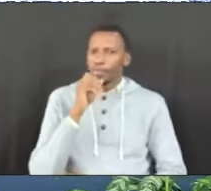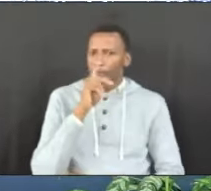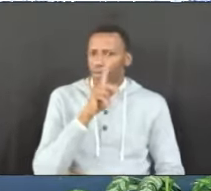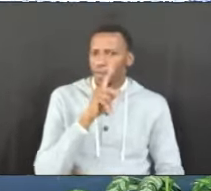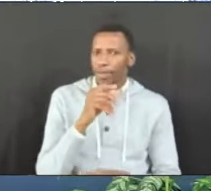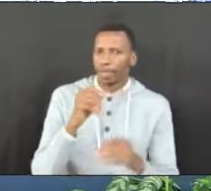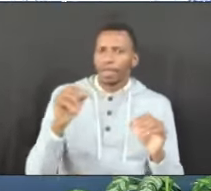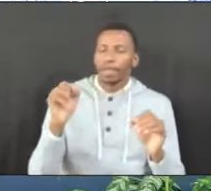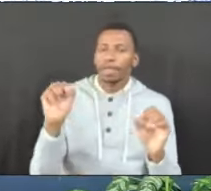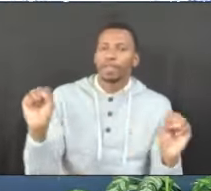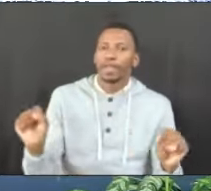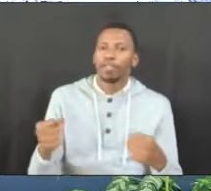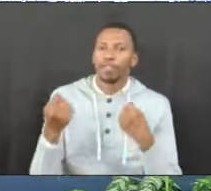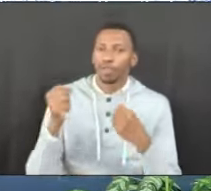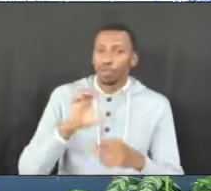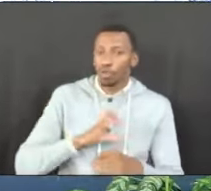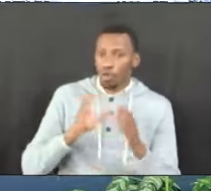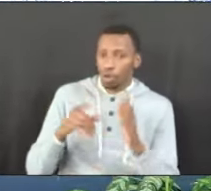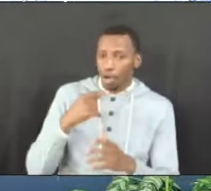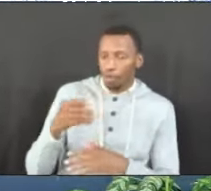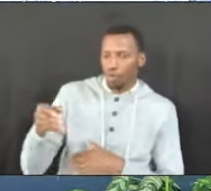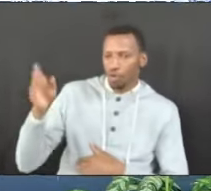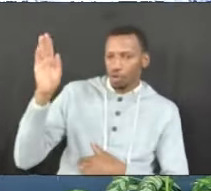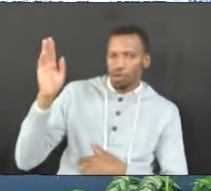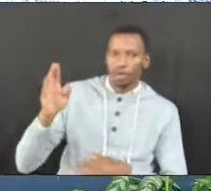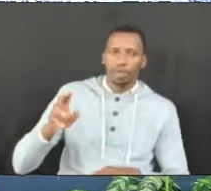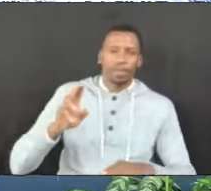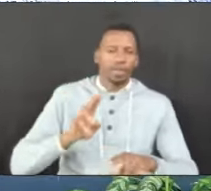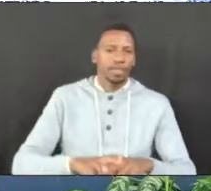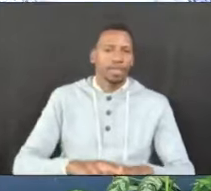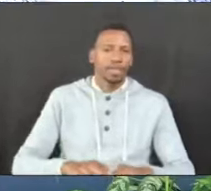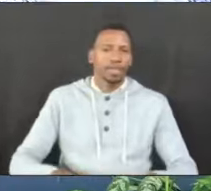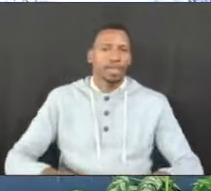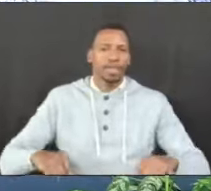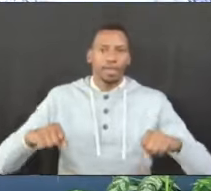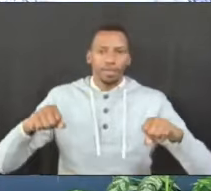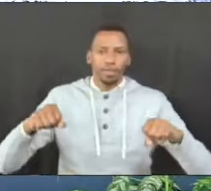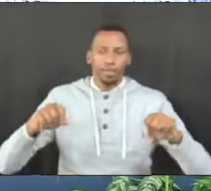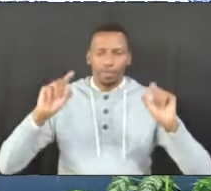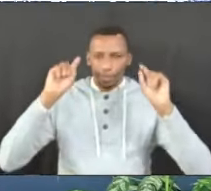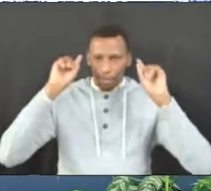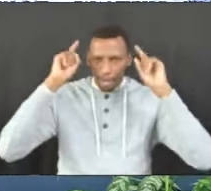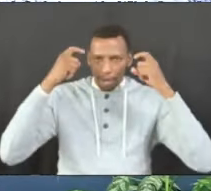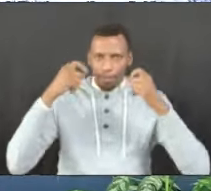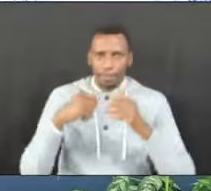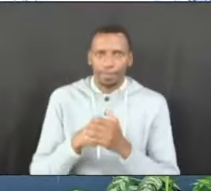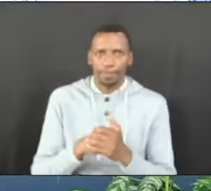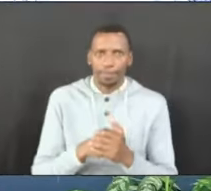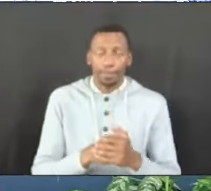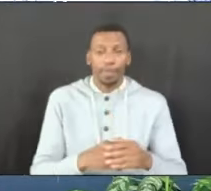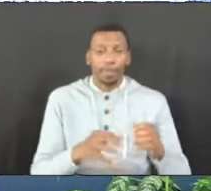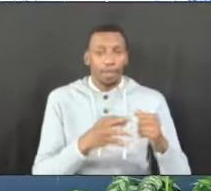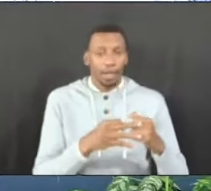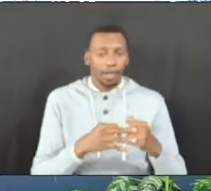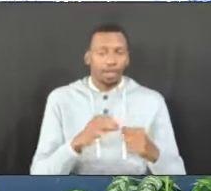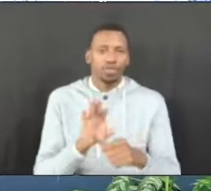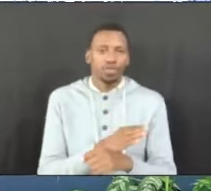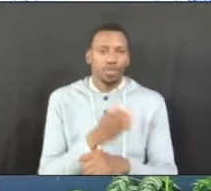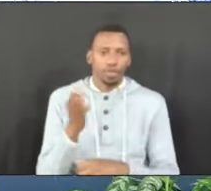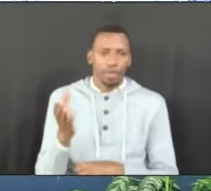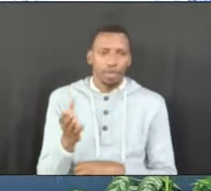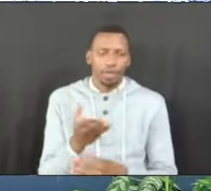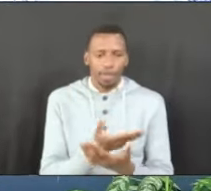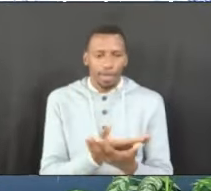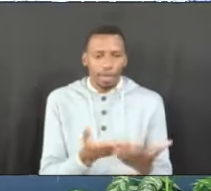God, who sits on the throne and to the Lamb. The eighth song in the book of Revelation. They